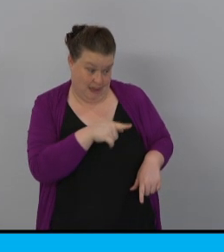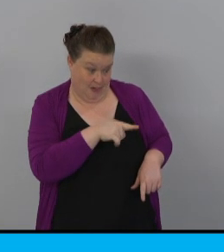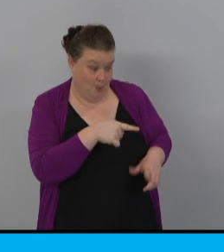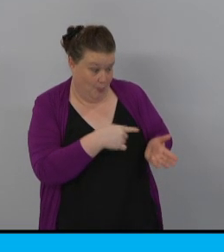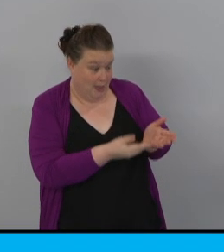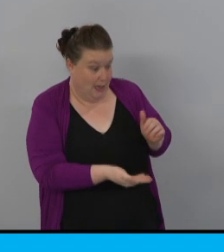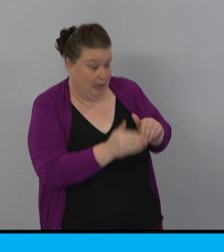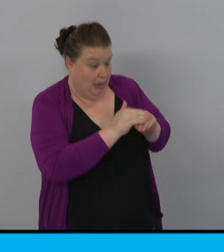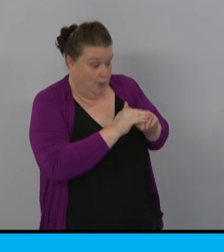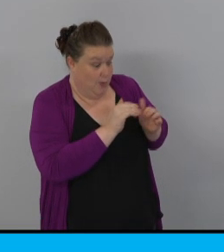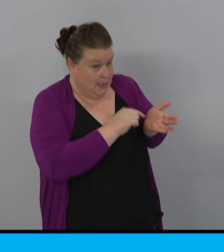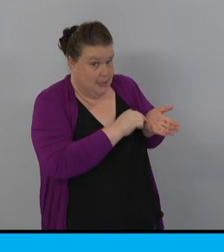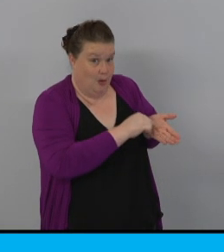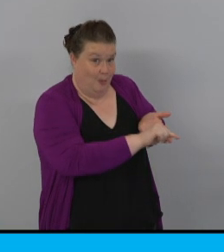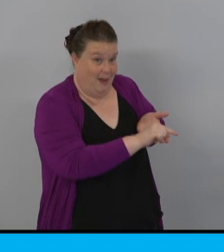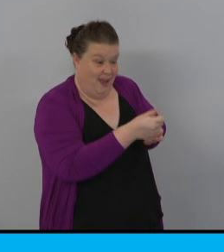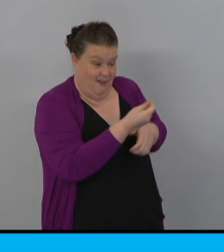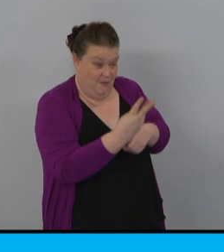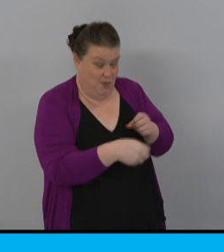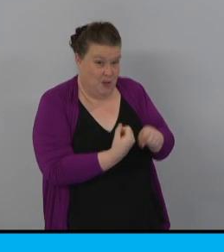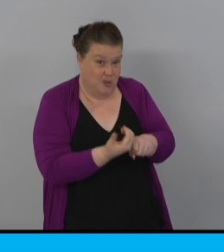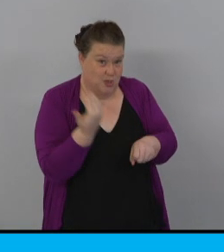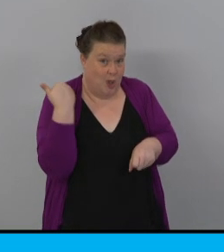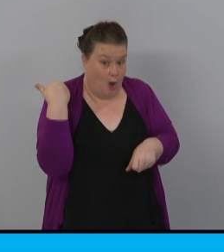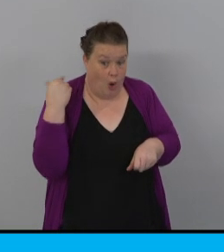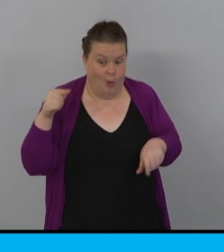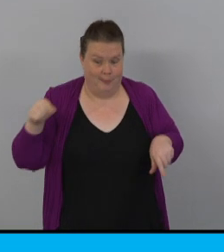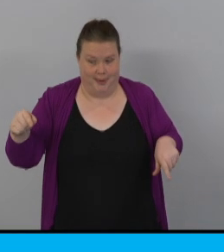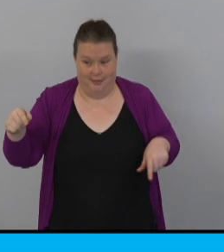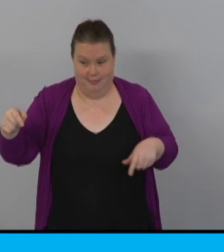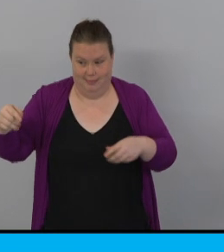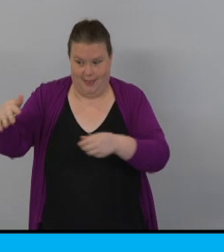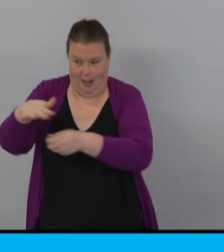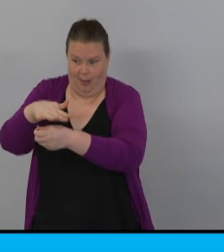up with us on that. And we're still not really,